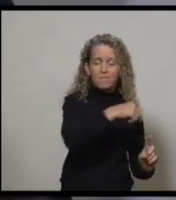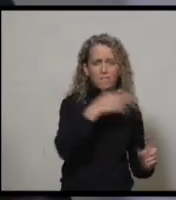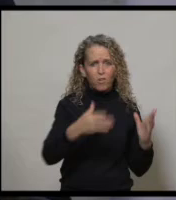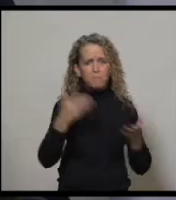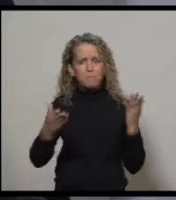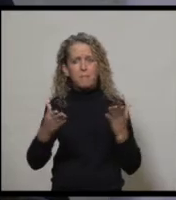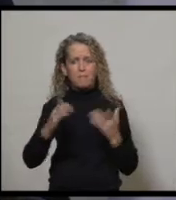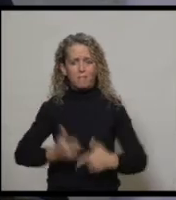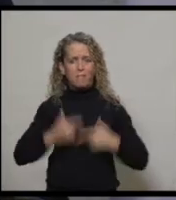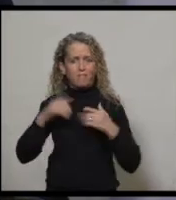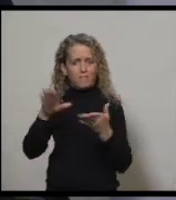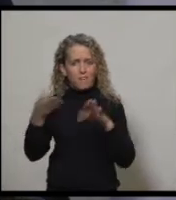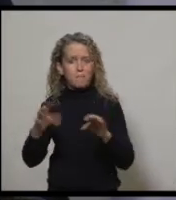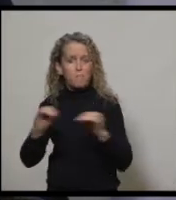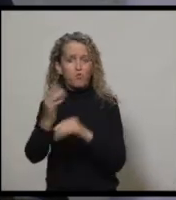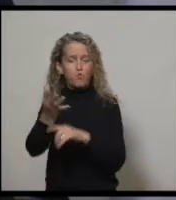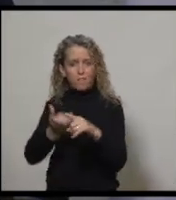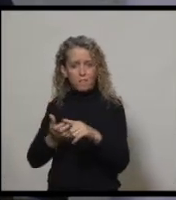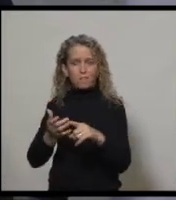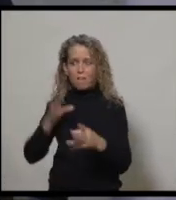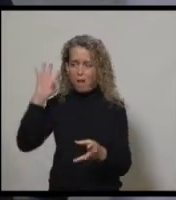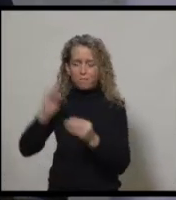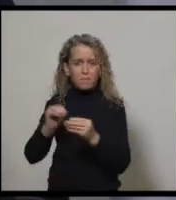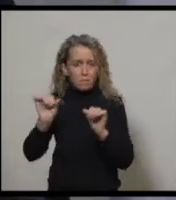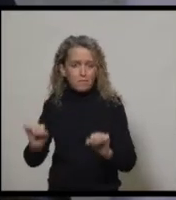off your life expectancy, and that is huge.